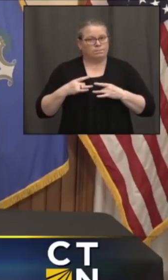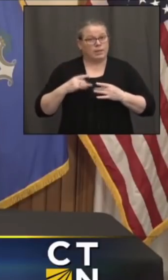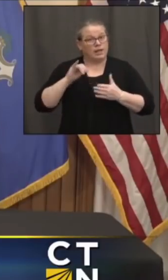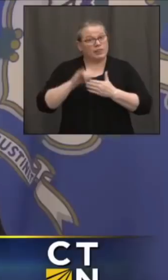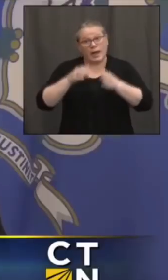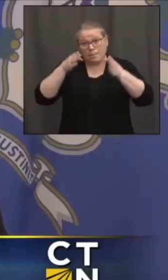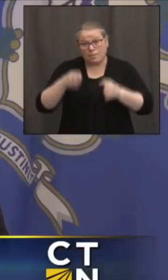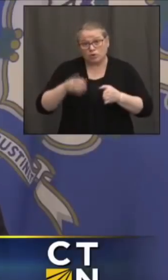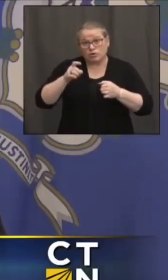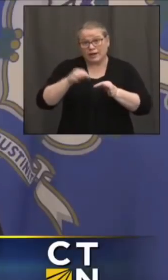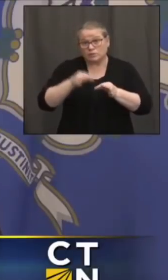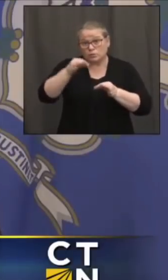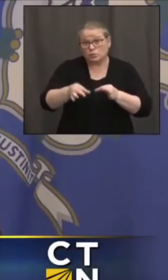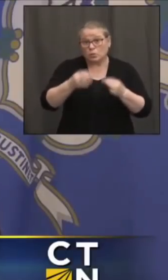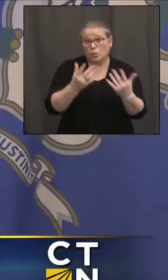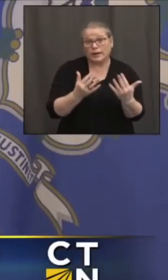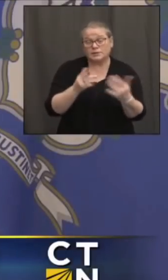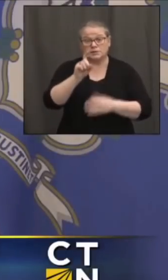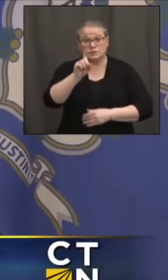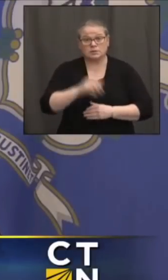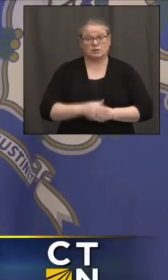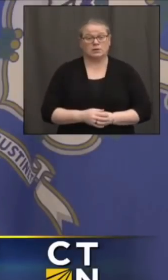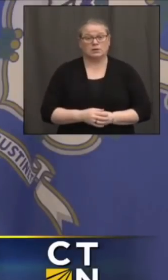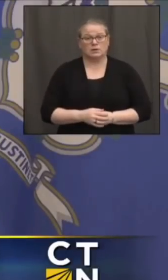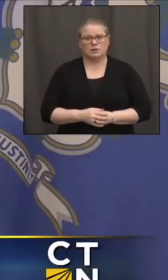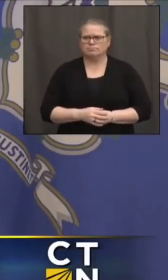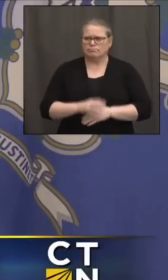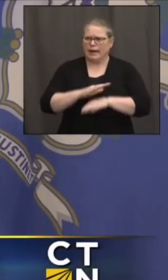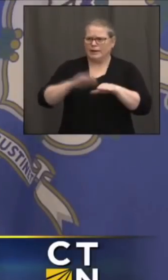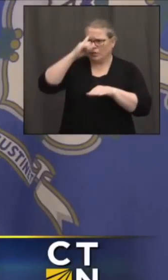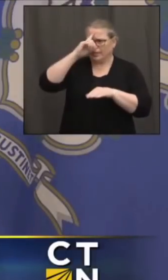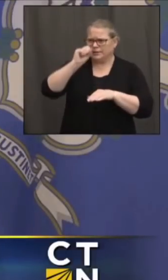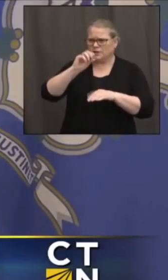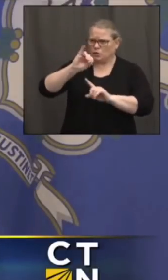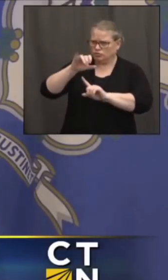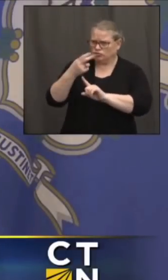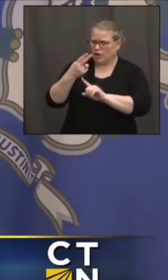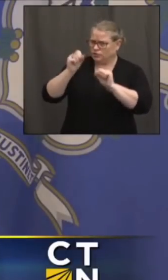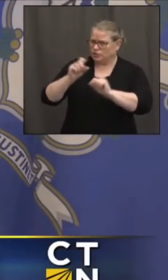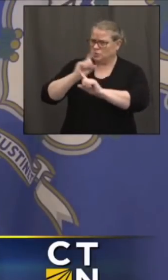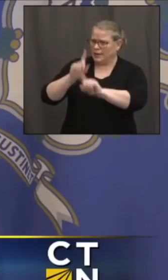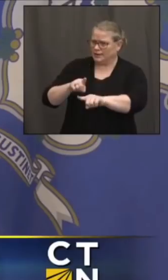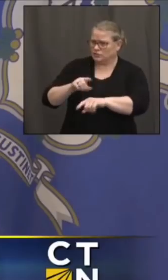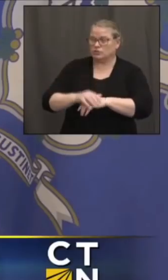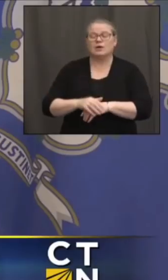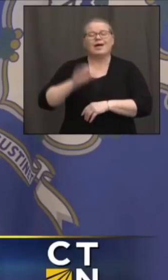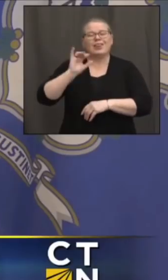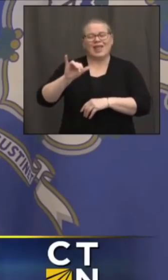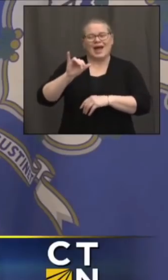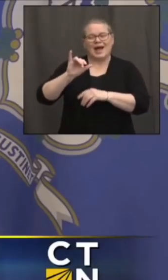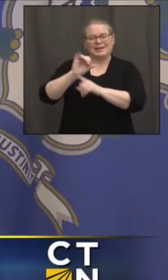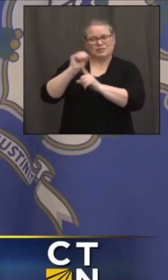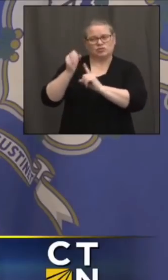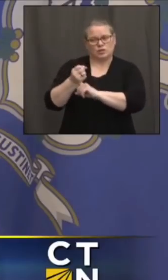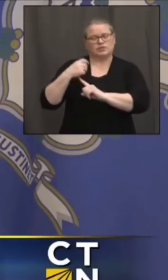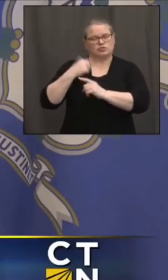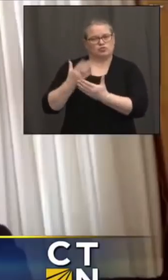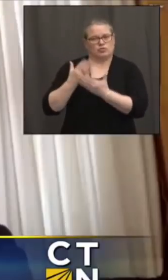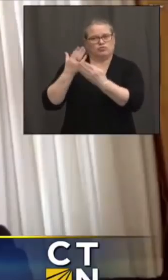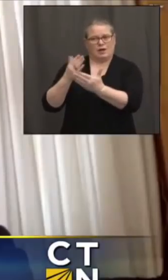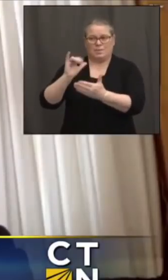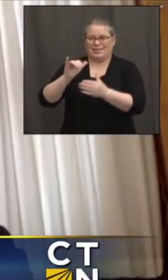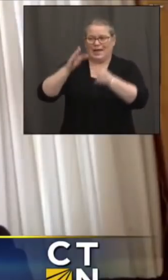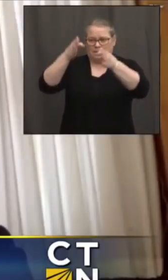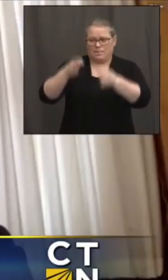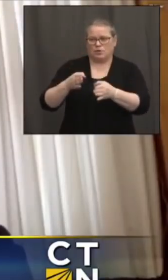I don't think so, but Josh, you want to take that? Yeah, in those types of circumstances, we recommend people consult with their physician in